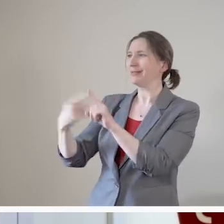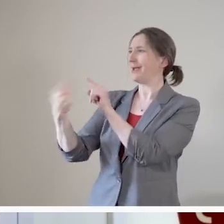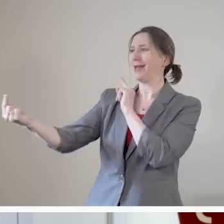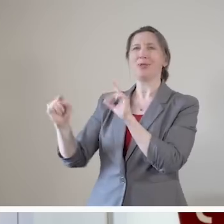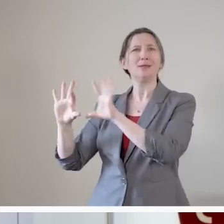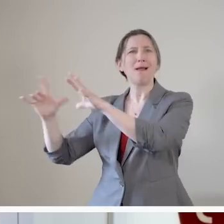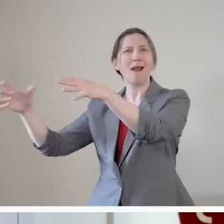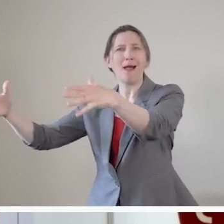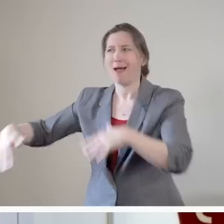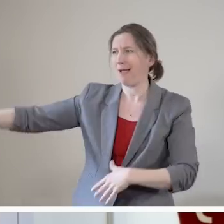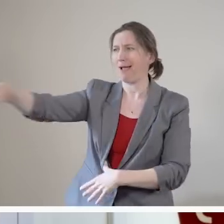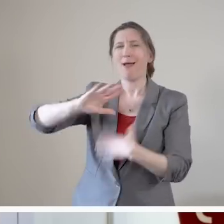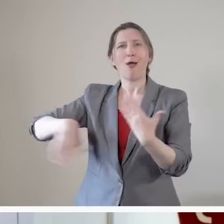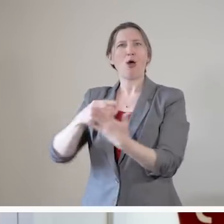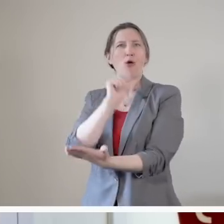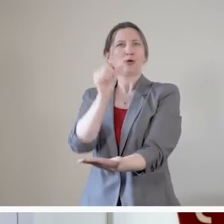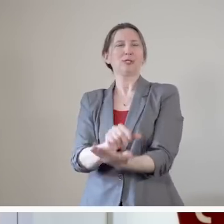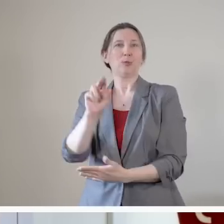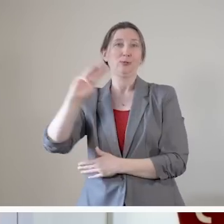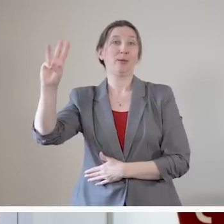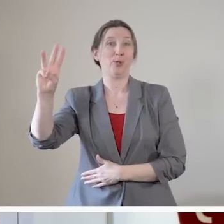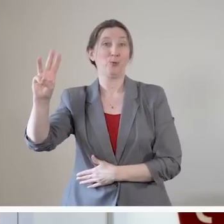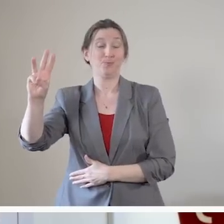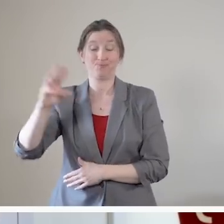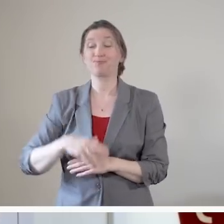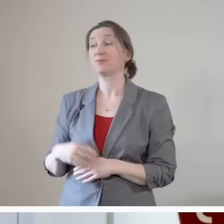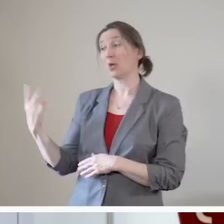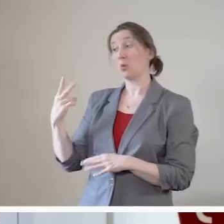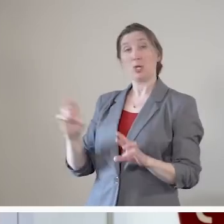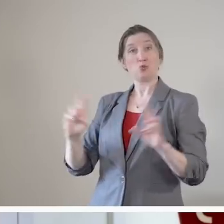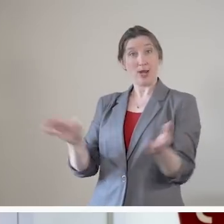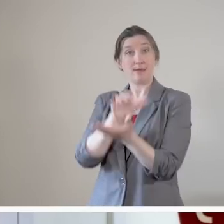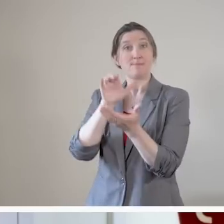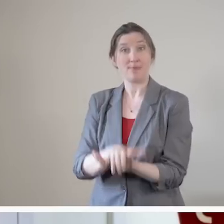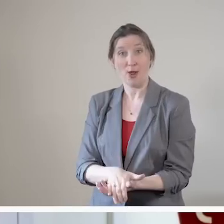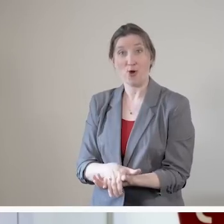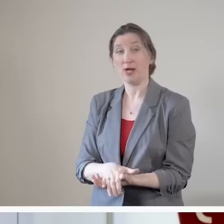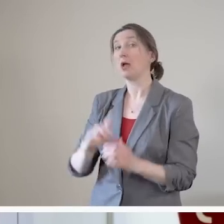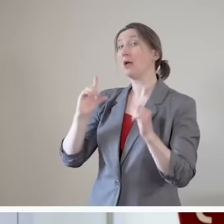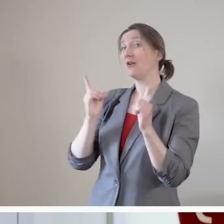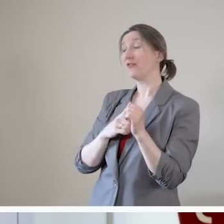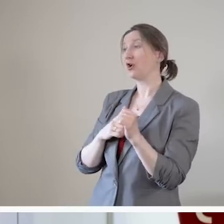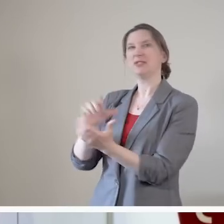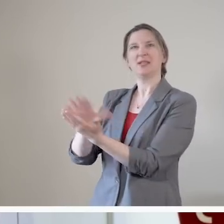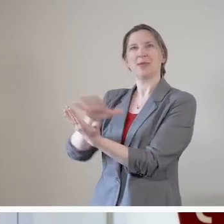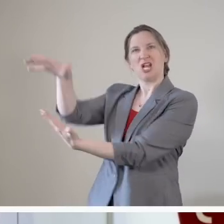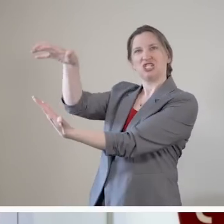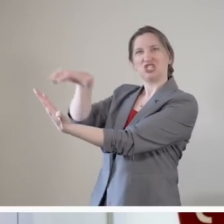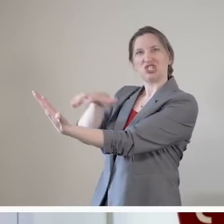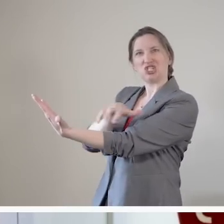went. They're all Badgers. Before I married Sue, I had to sign a Badger